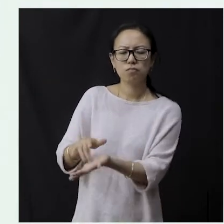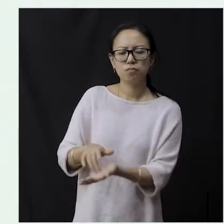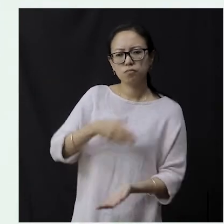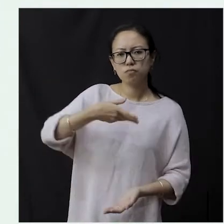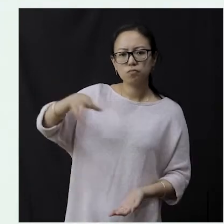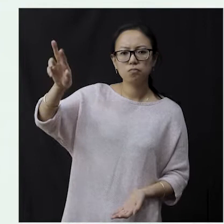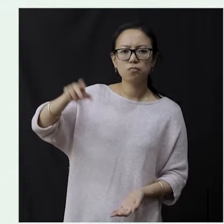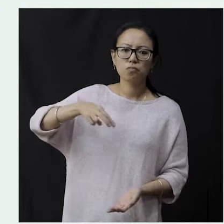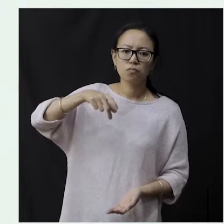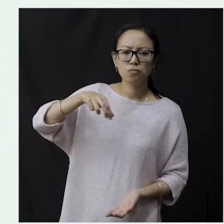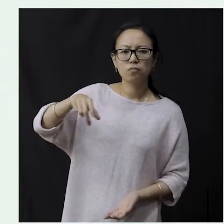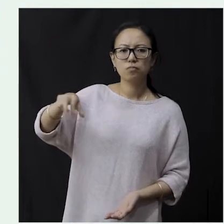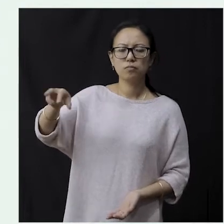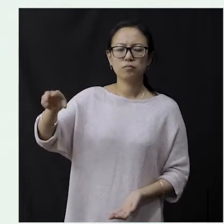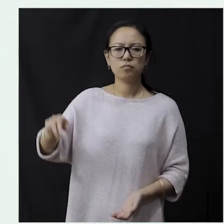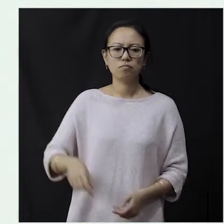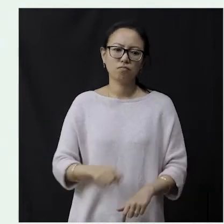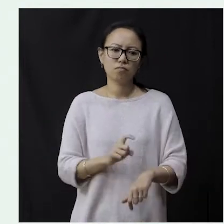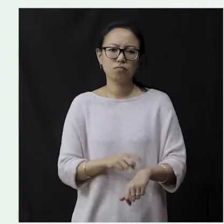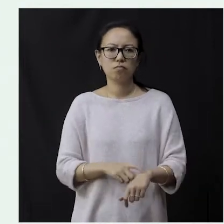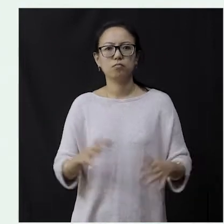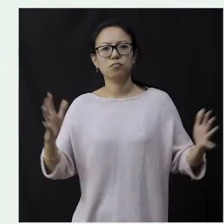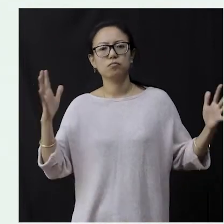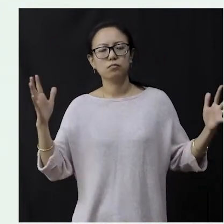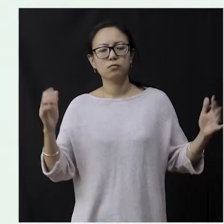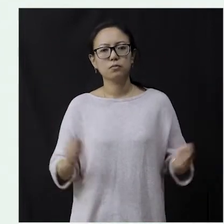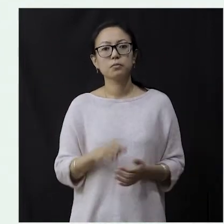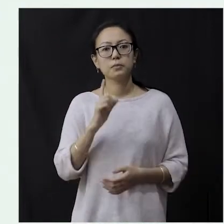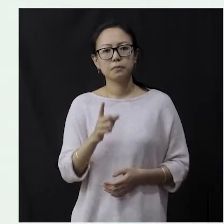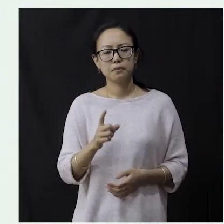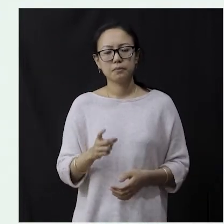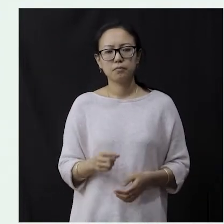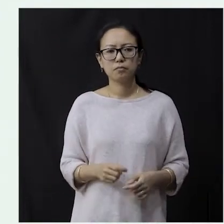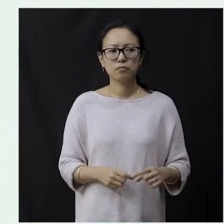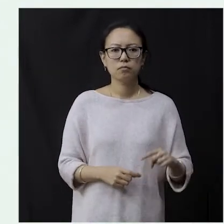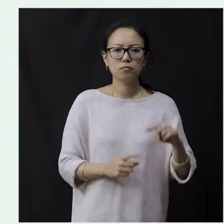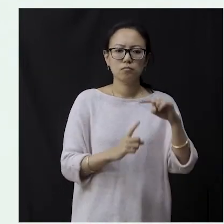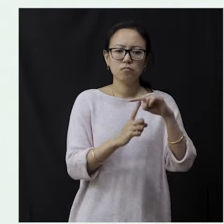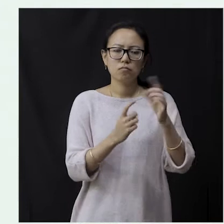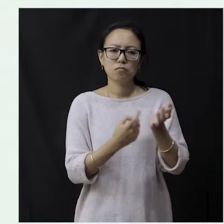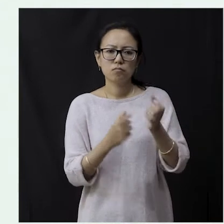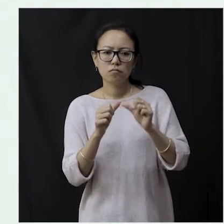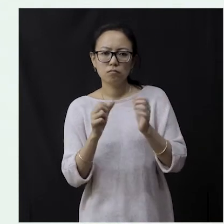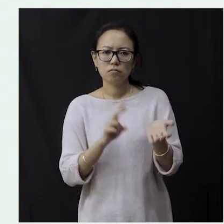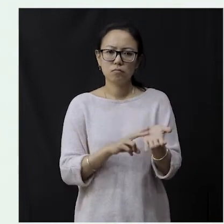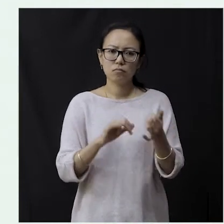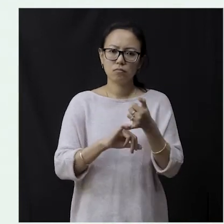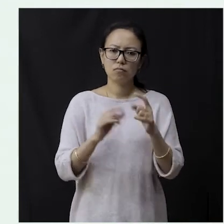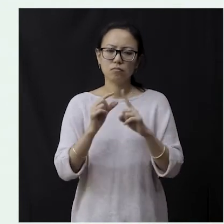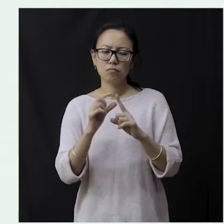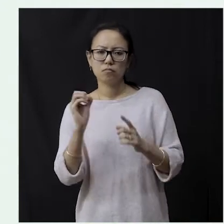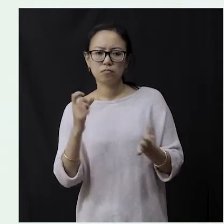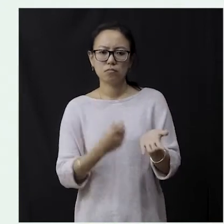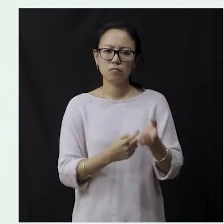than 1 month. All right, but when the transportation came up, human beings were able to travel from one